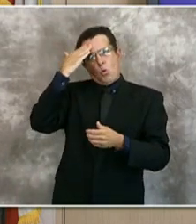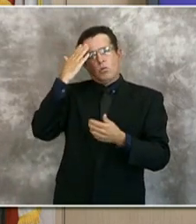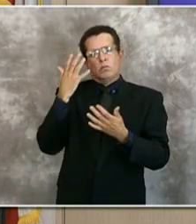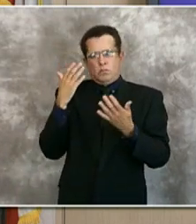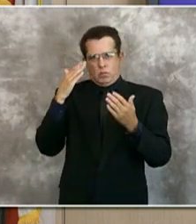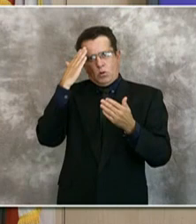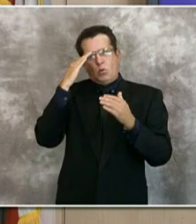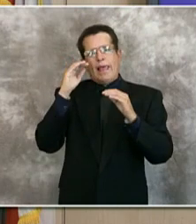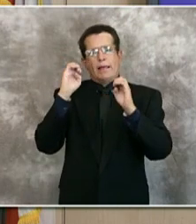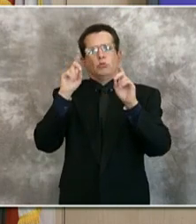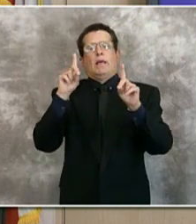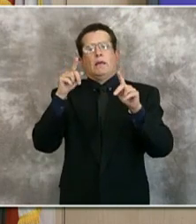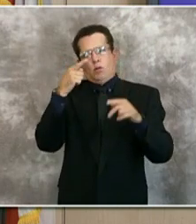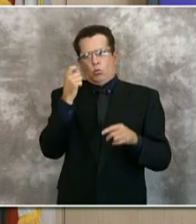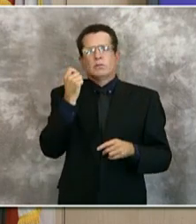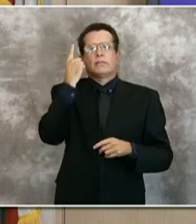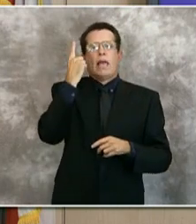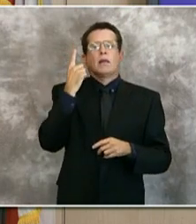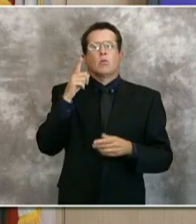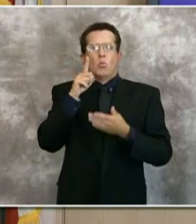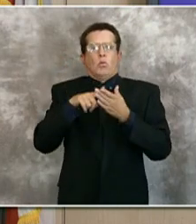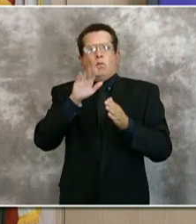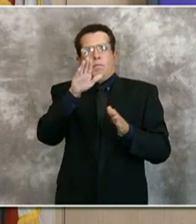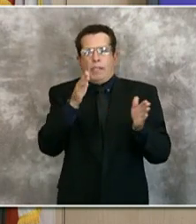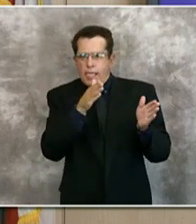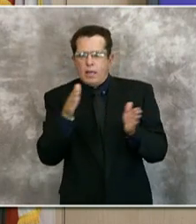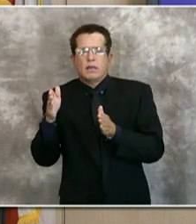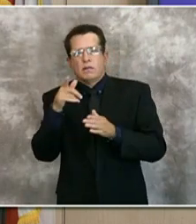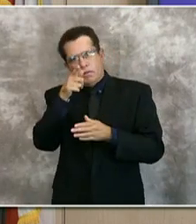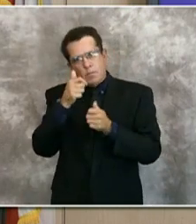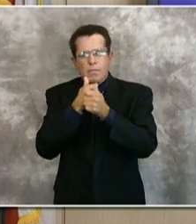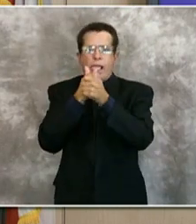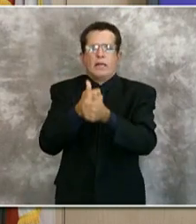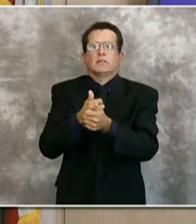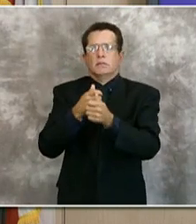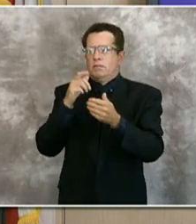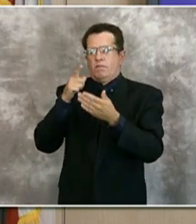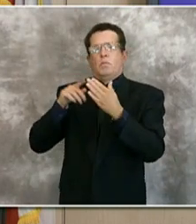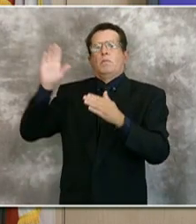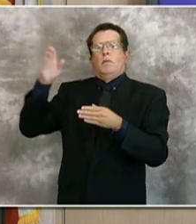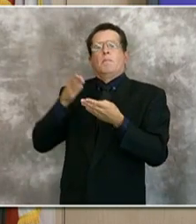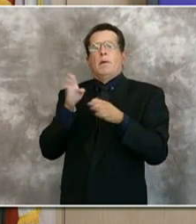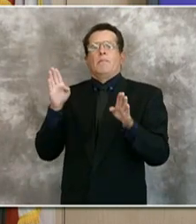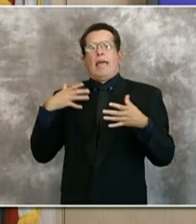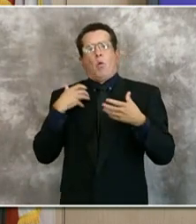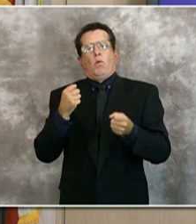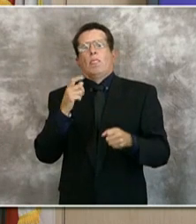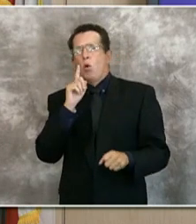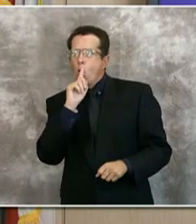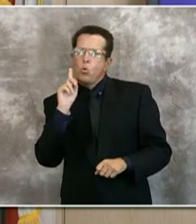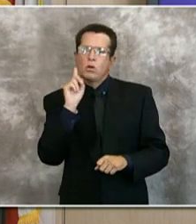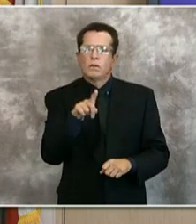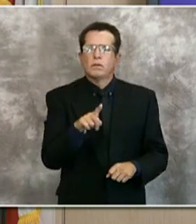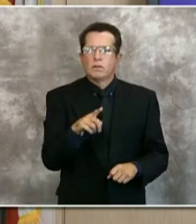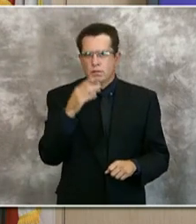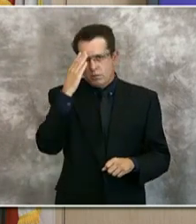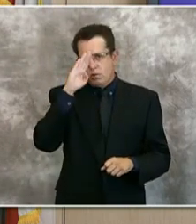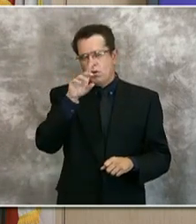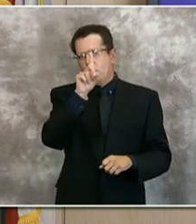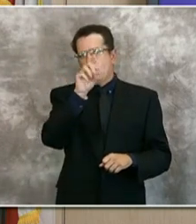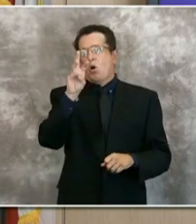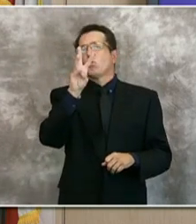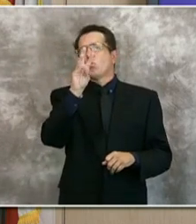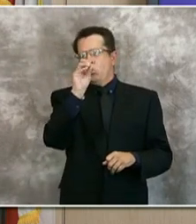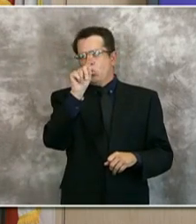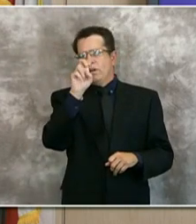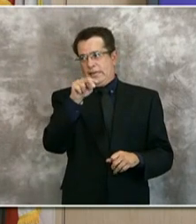understand where they're perhaps not in total compliance with the public health order from the governor. But I know that Dr. Wooten is here and